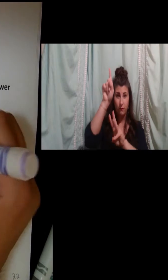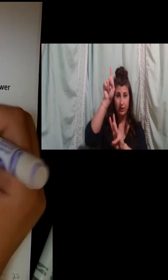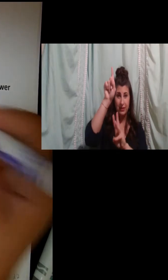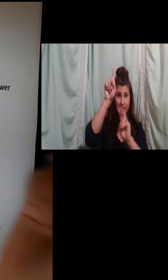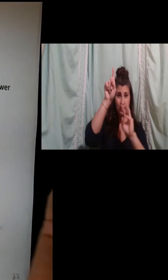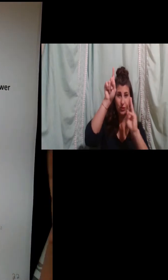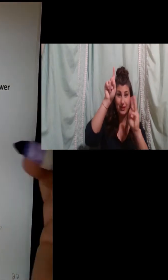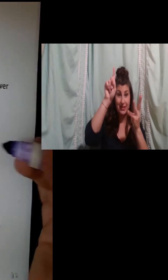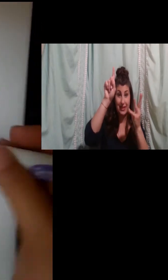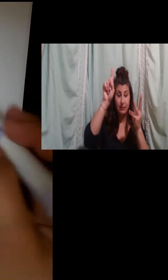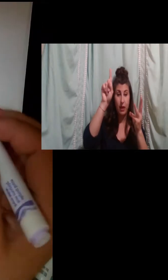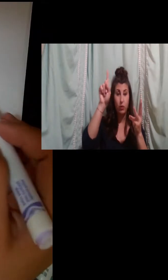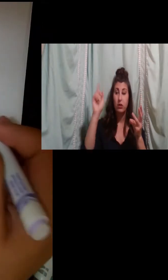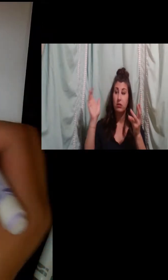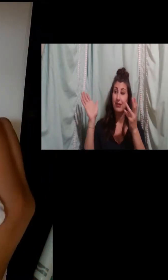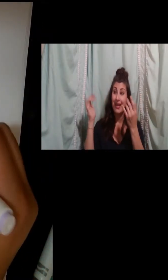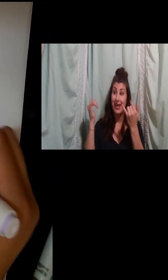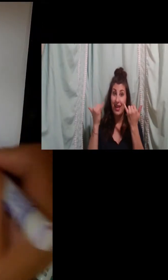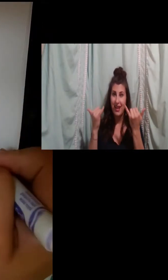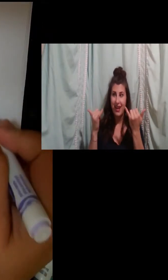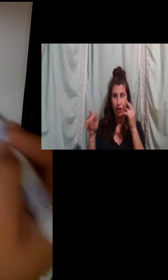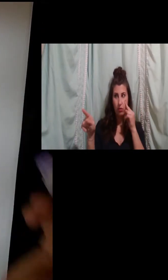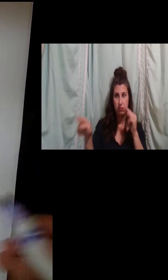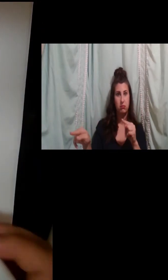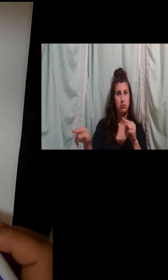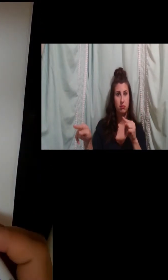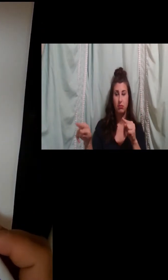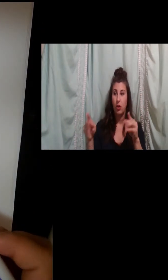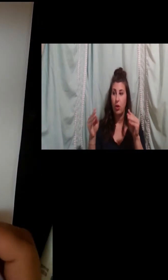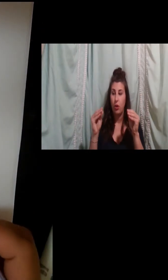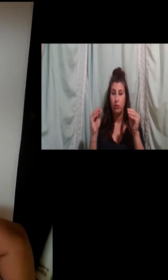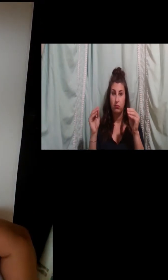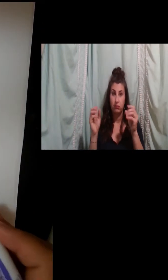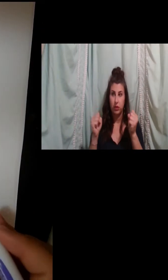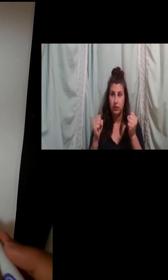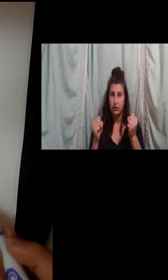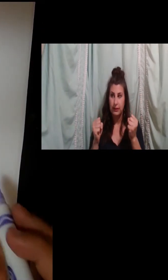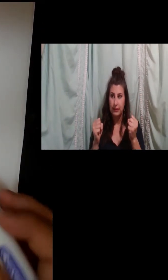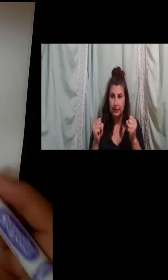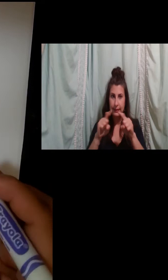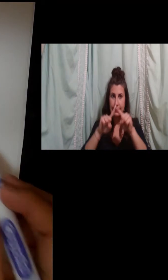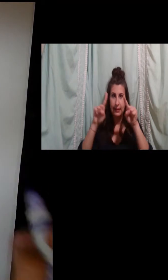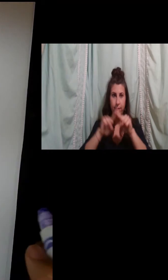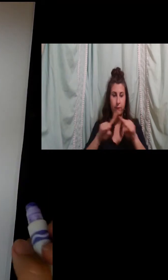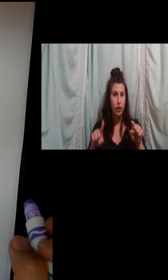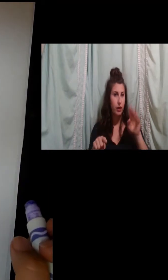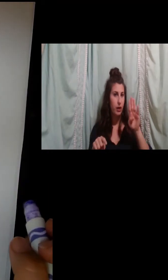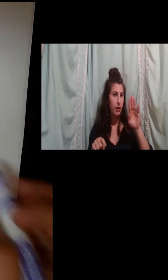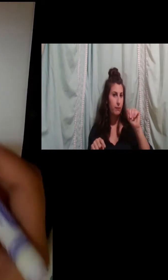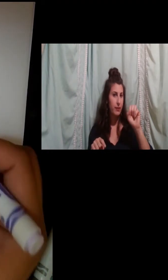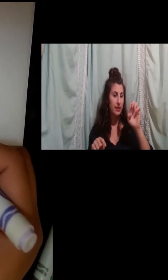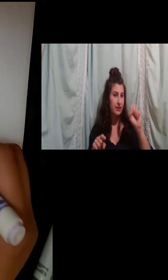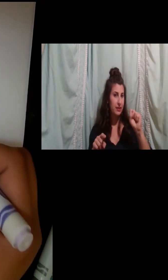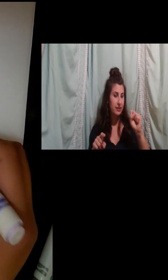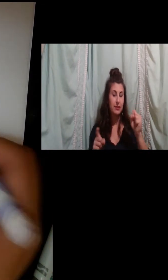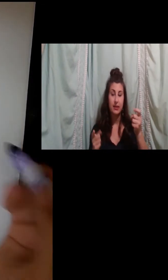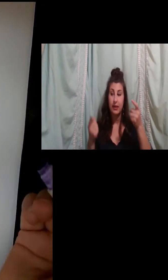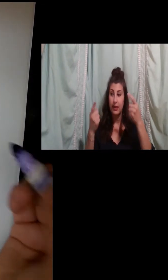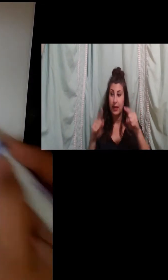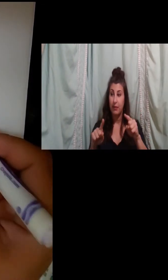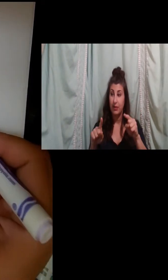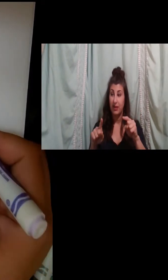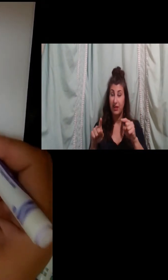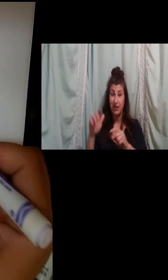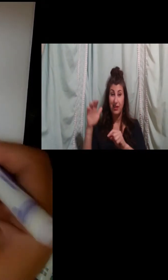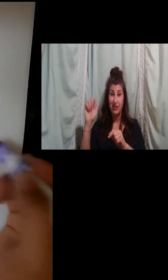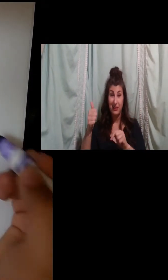to the 6th power. Now we're going to be looking at this one when there's multiple bases going on. Here's my bases